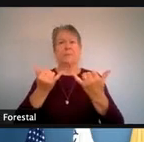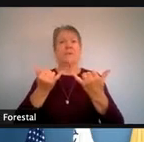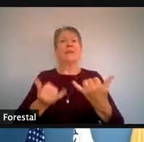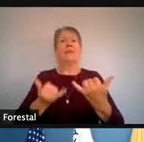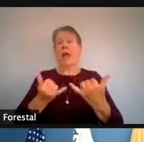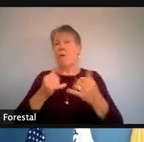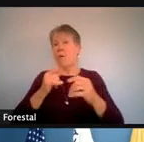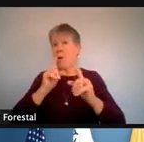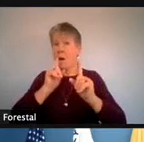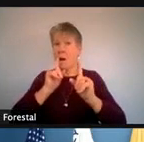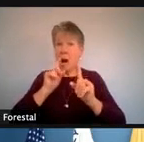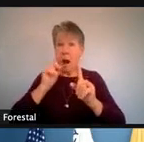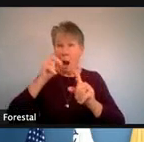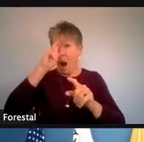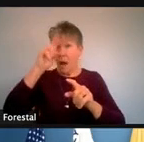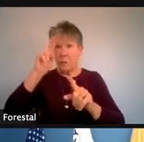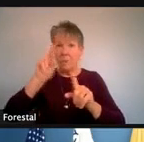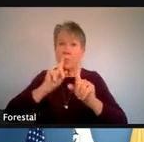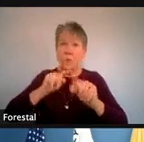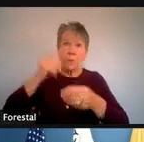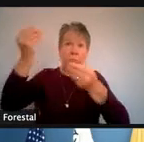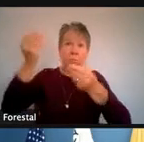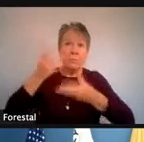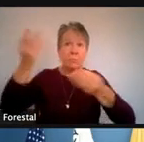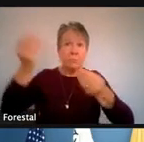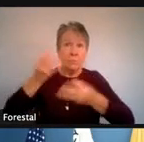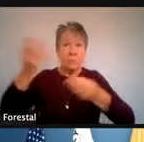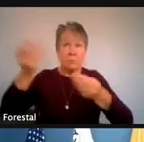running about 20%.